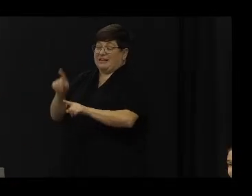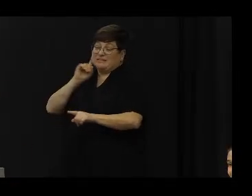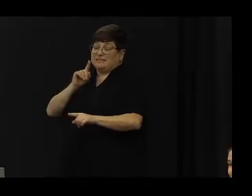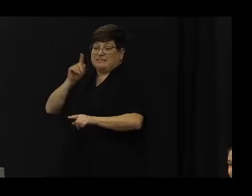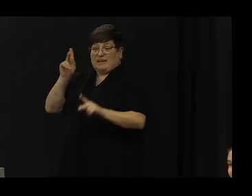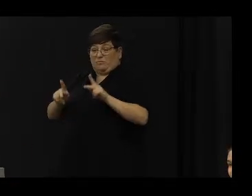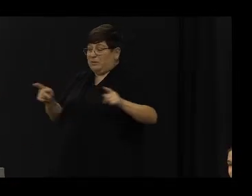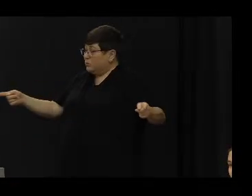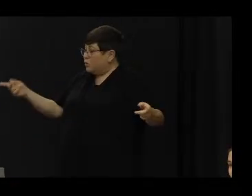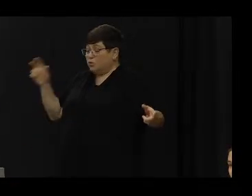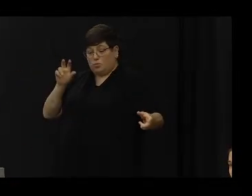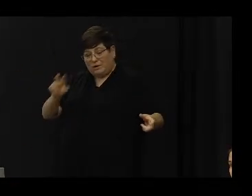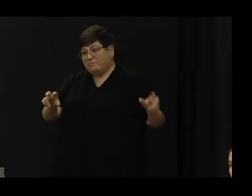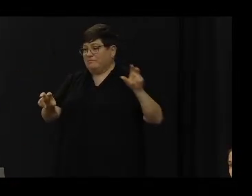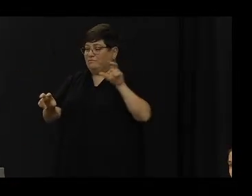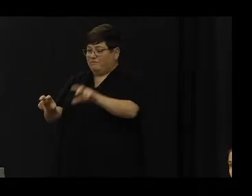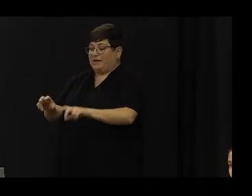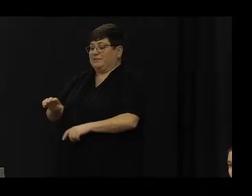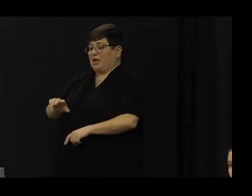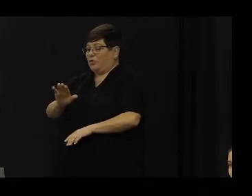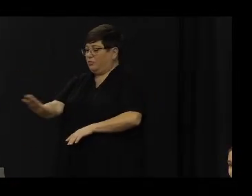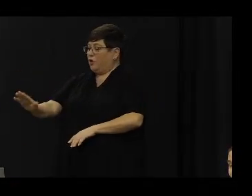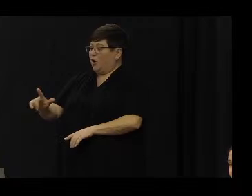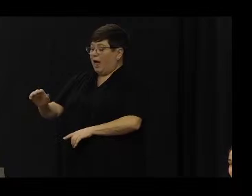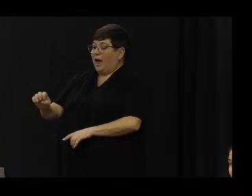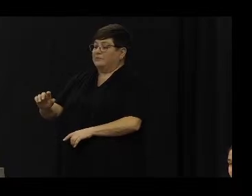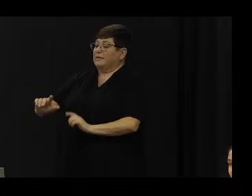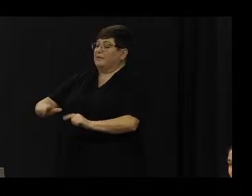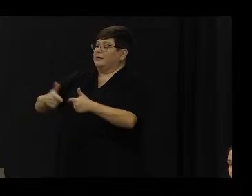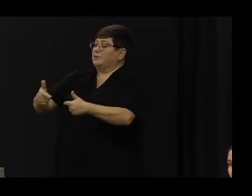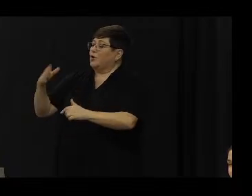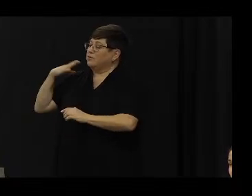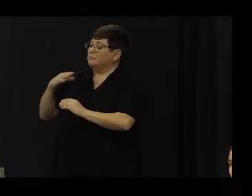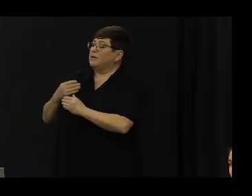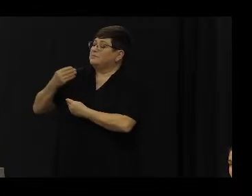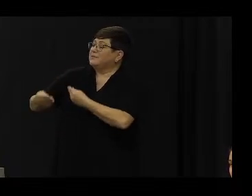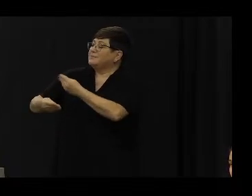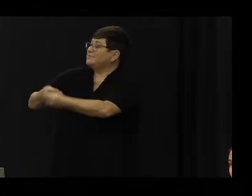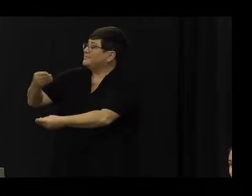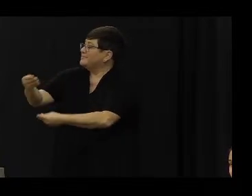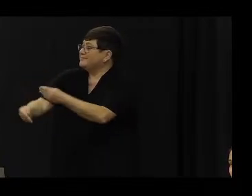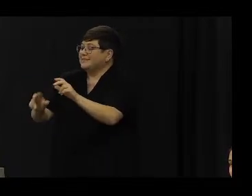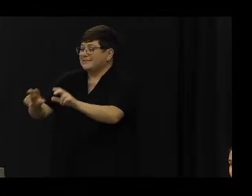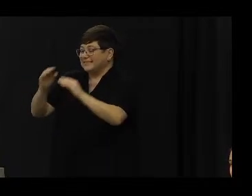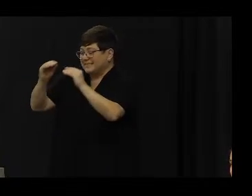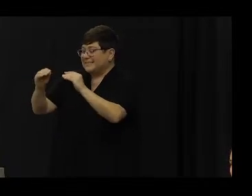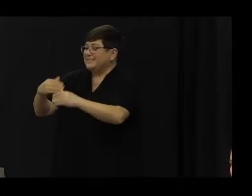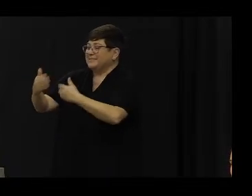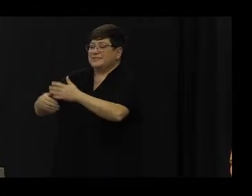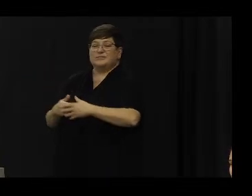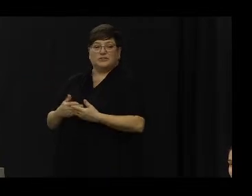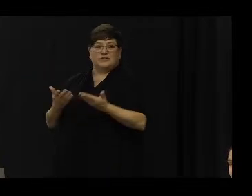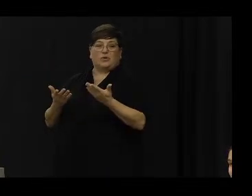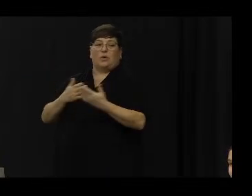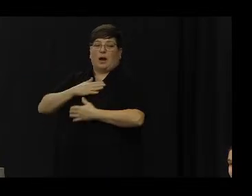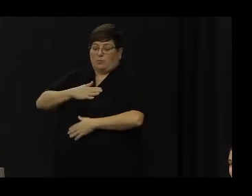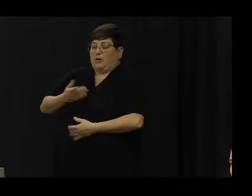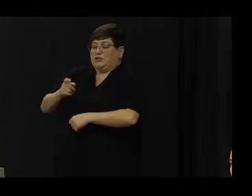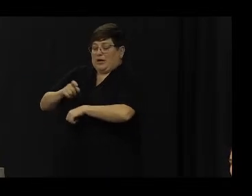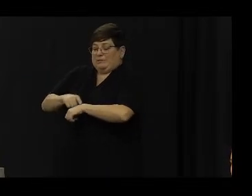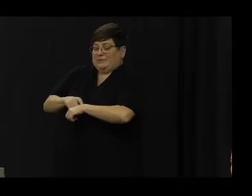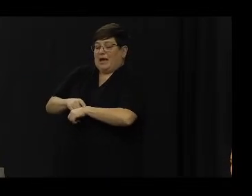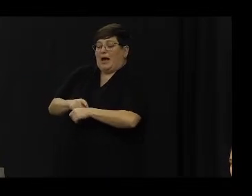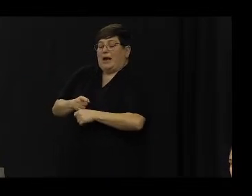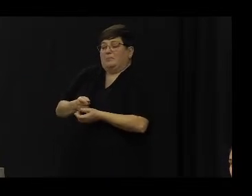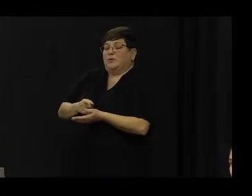are investing in lives, who invest in lives, who invest in lives. So I appreciate, Jeff, the time you've given me as a board member to step outside